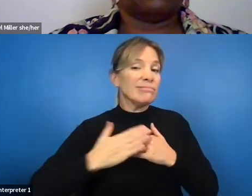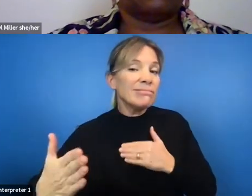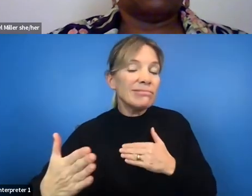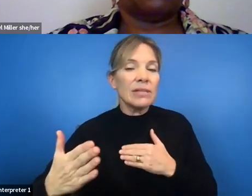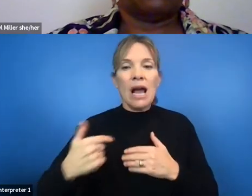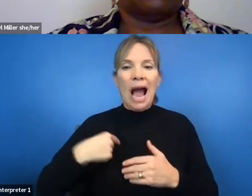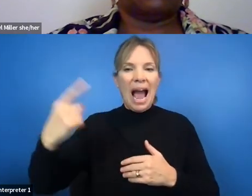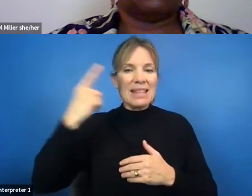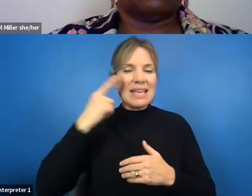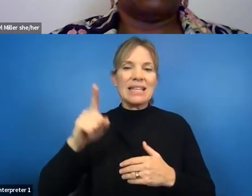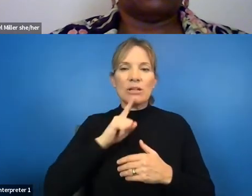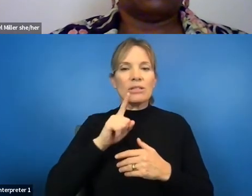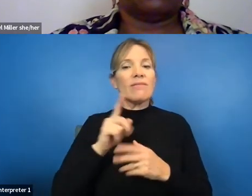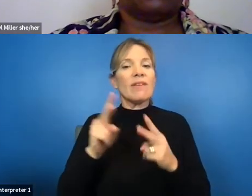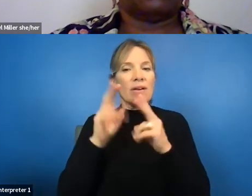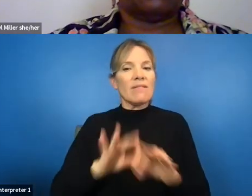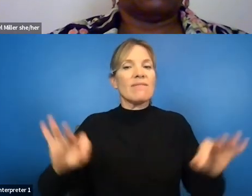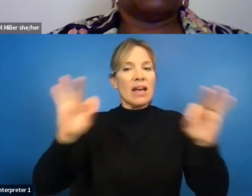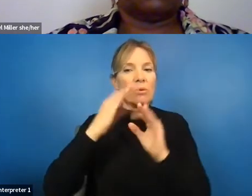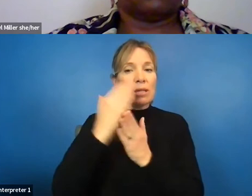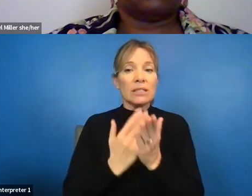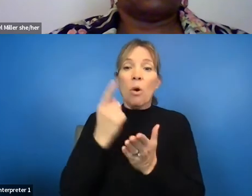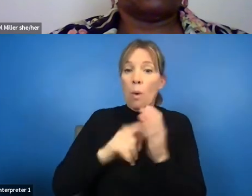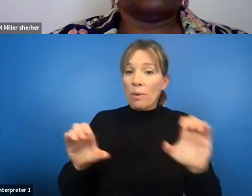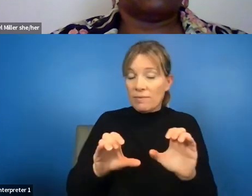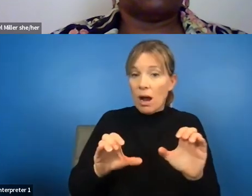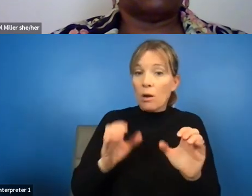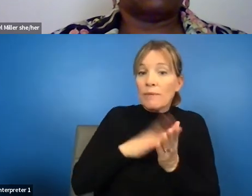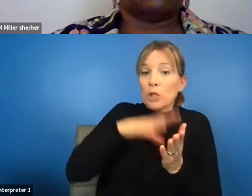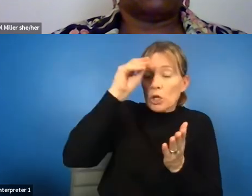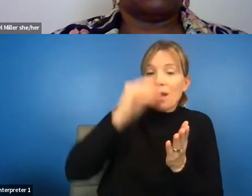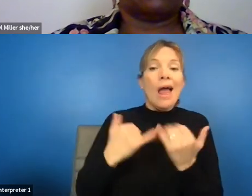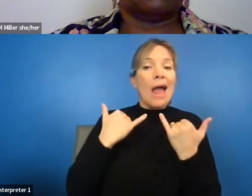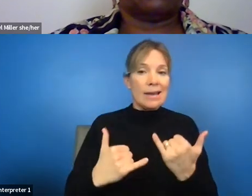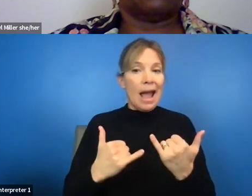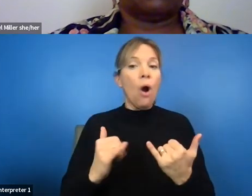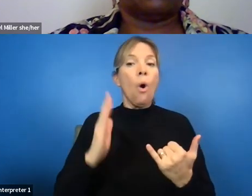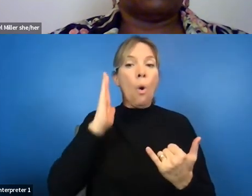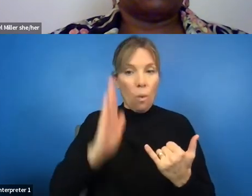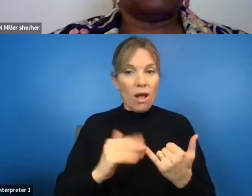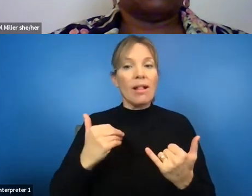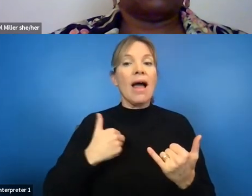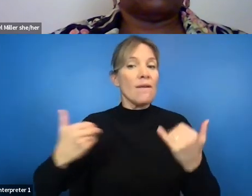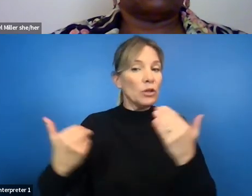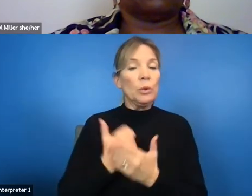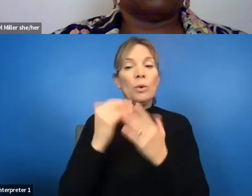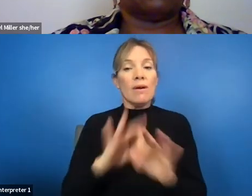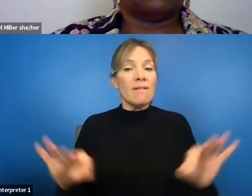So I think there's valuable lessons in the work that we've done. And I think there's about to be some very valuable lessons in the work that's